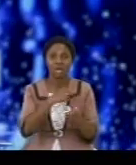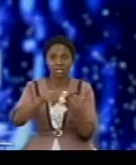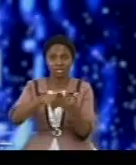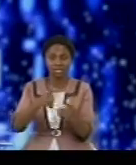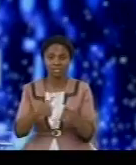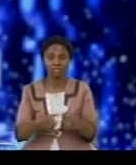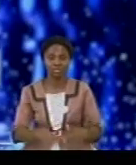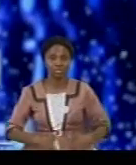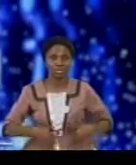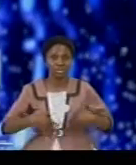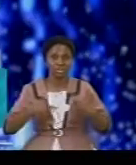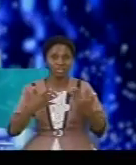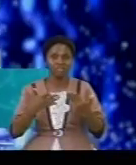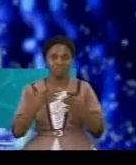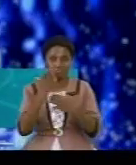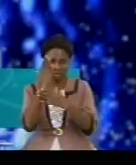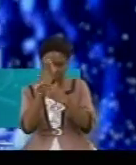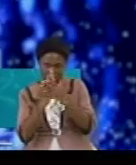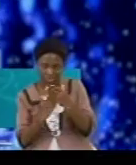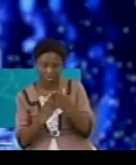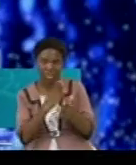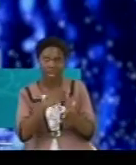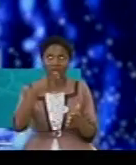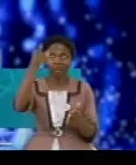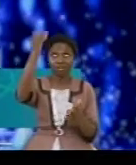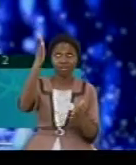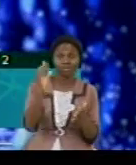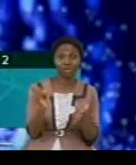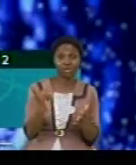this present world, looking for that blessed